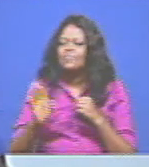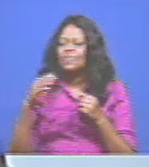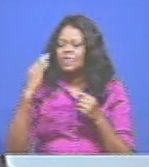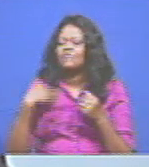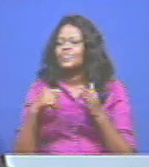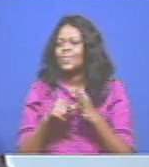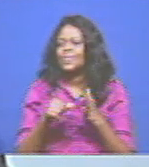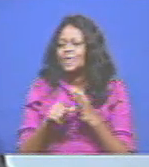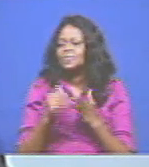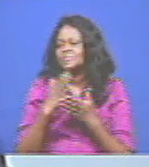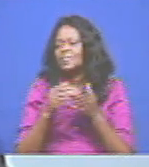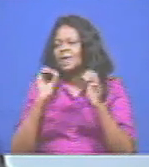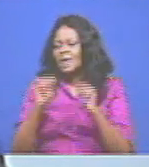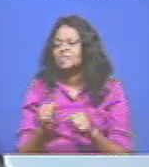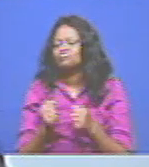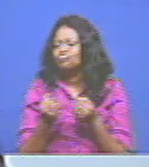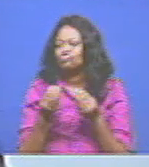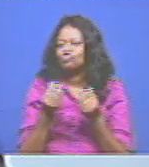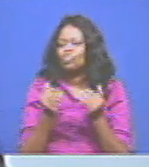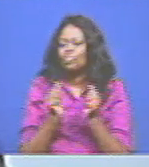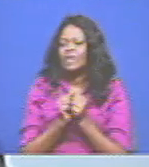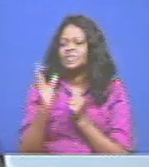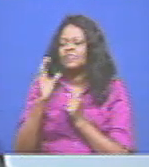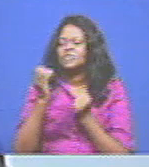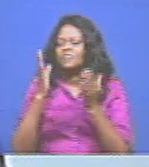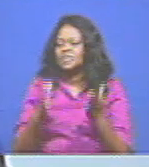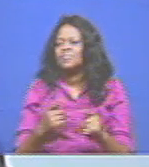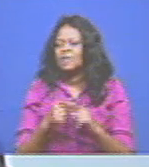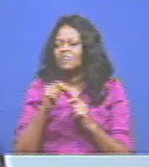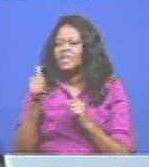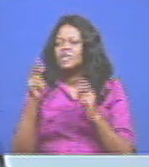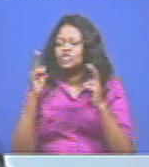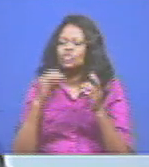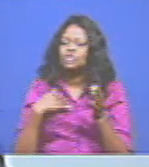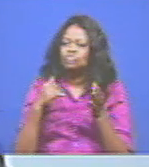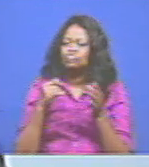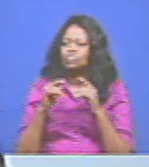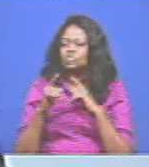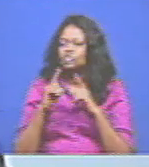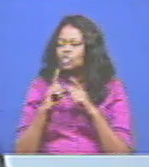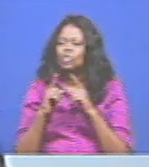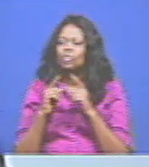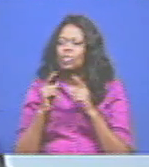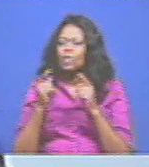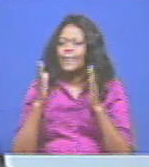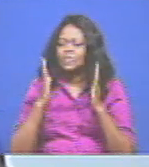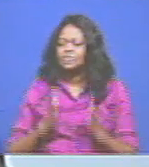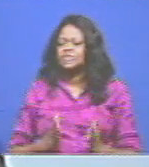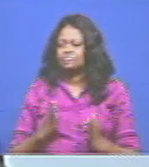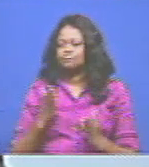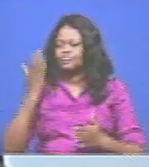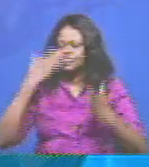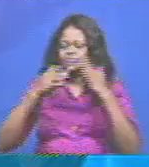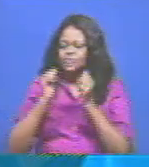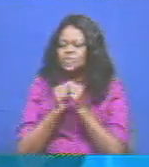they can deal with the civil servants, but the other issues they will want to engage one-on-one with the president. Mm-hmm. Yeah.